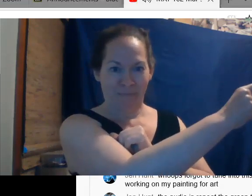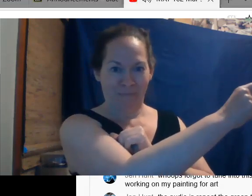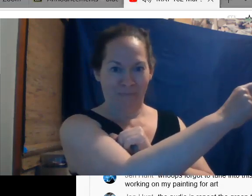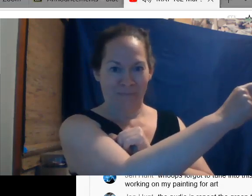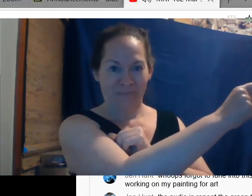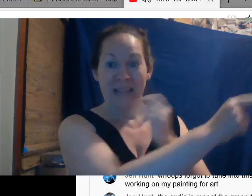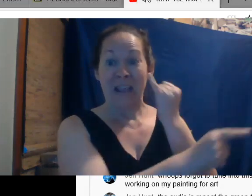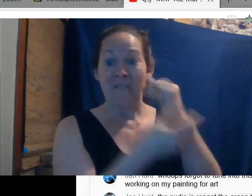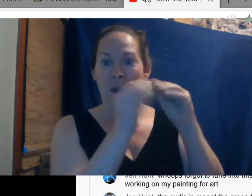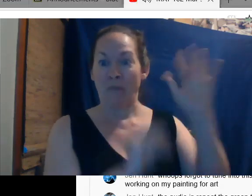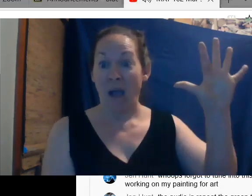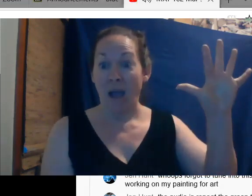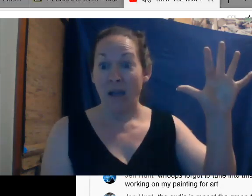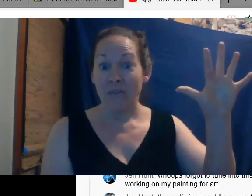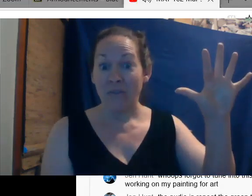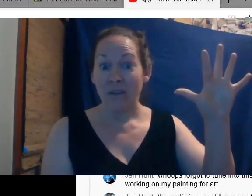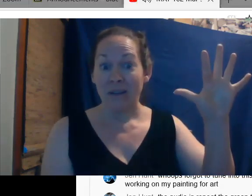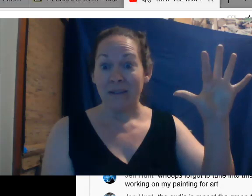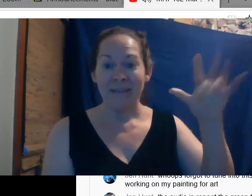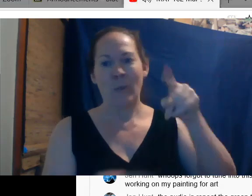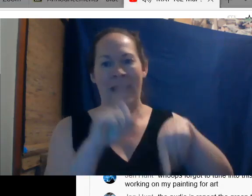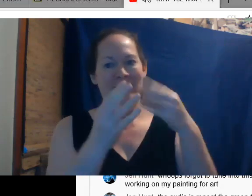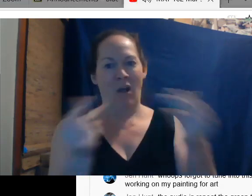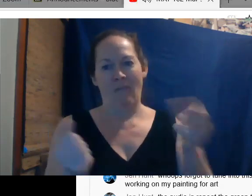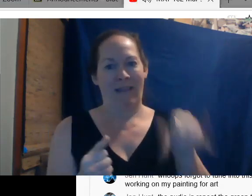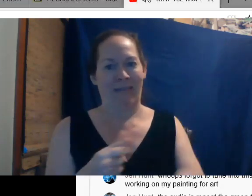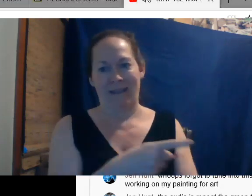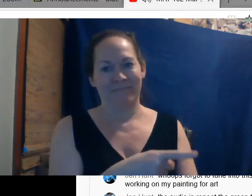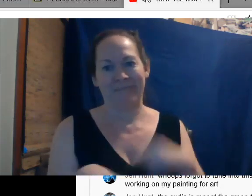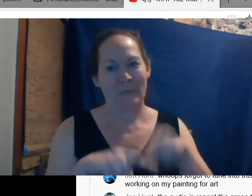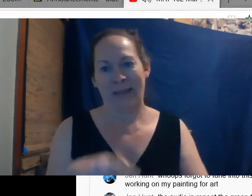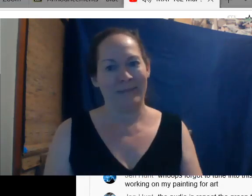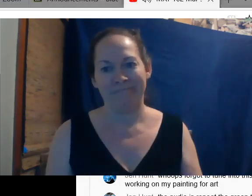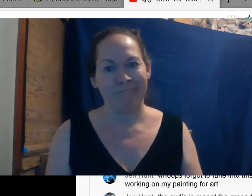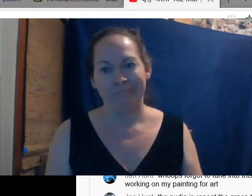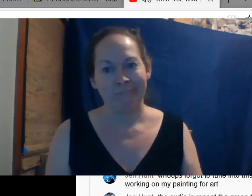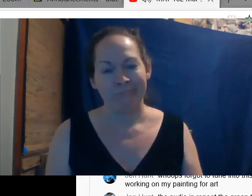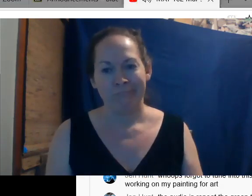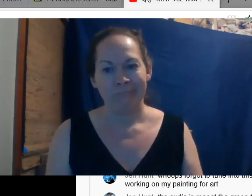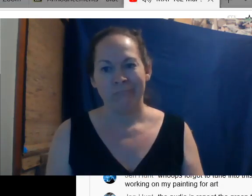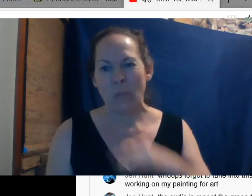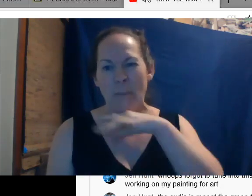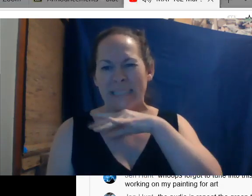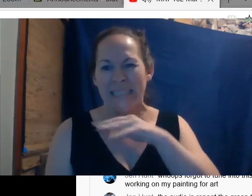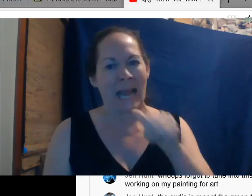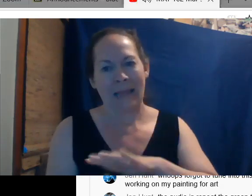plus 5, I couldn't do this. I wouldn't get a nice clean term out on the